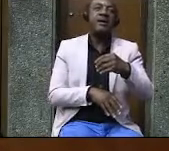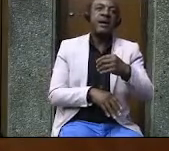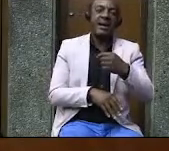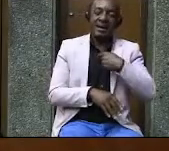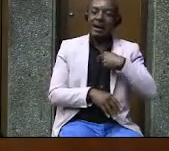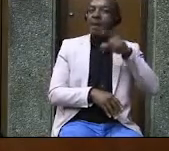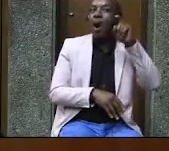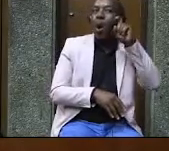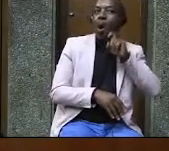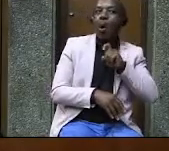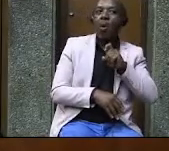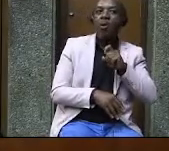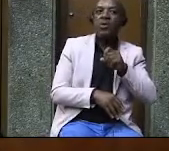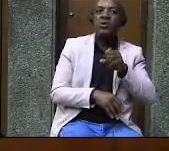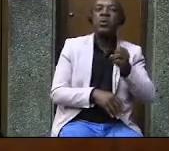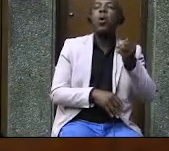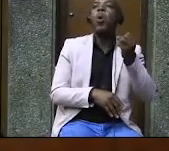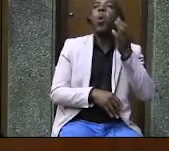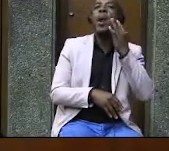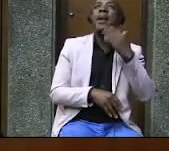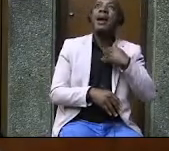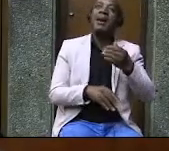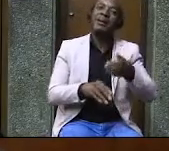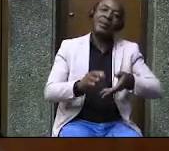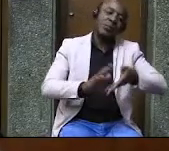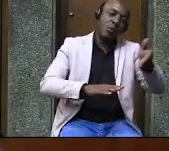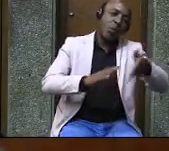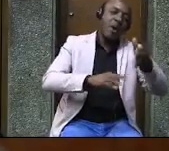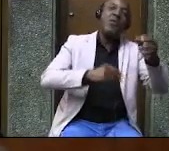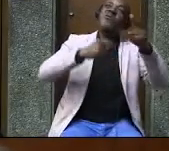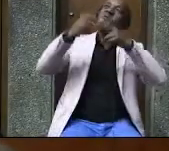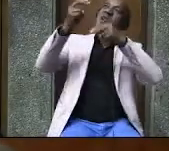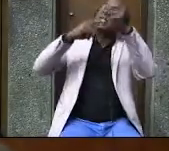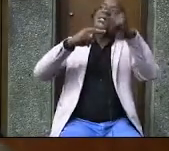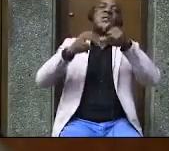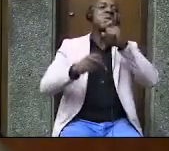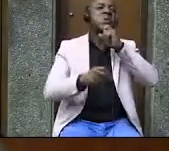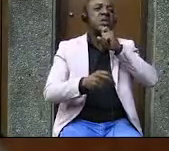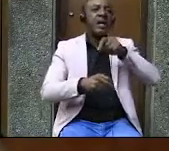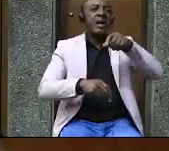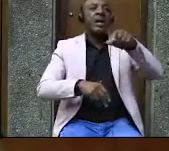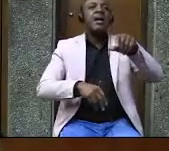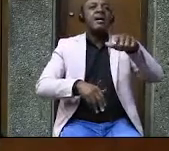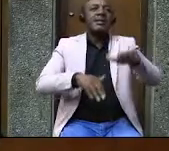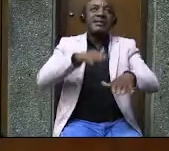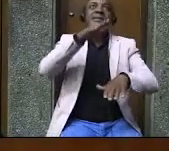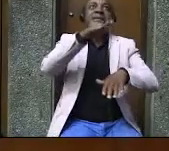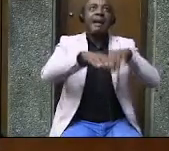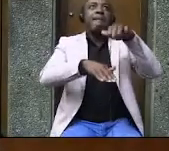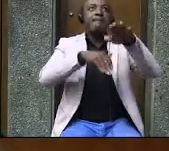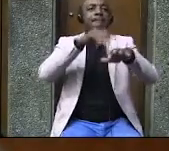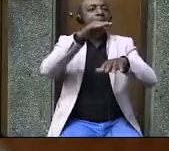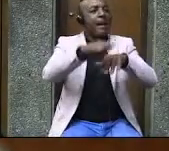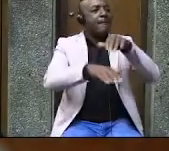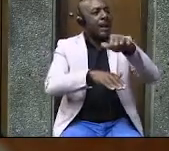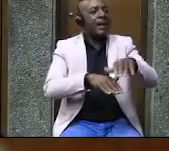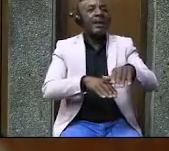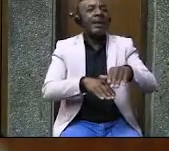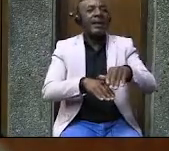Sengizugugile mangingaka, mangihlala ngiya le phezulu, ngiyehla futhi ngama stepisi ngiya phansi. Angazi ukuthi umhlaba